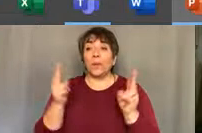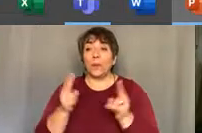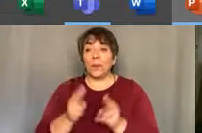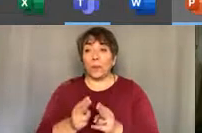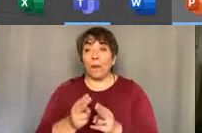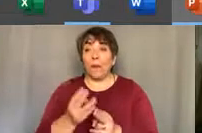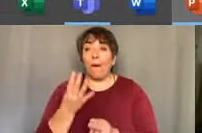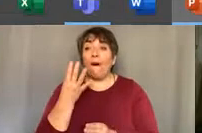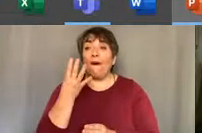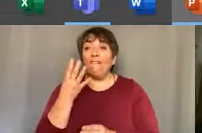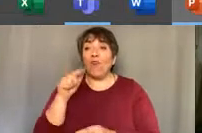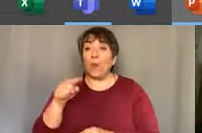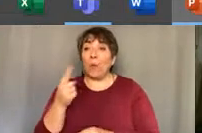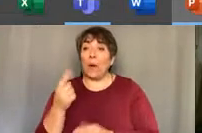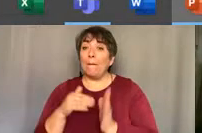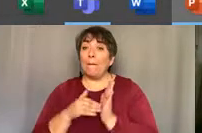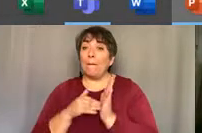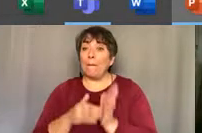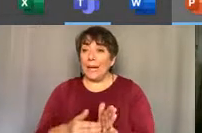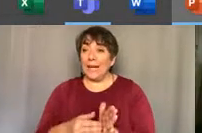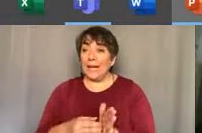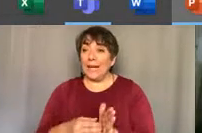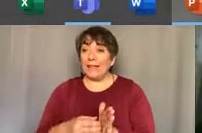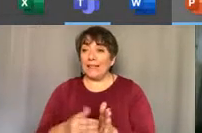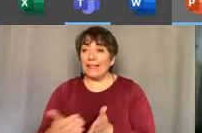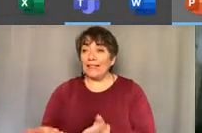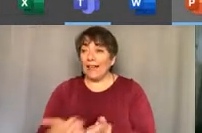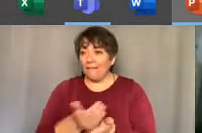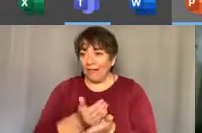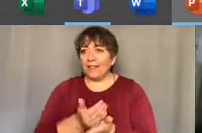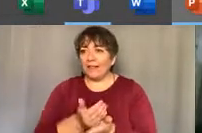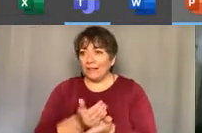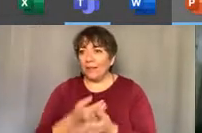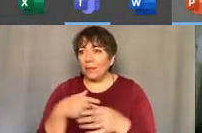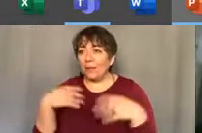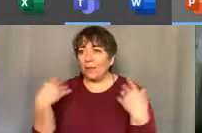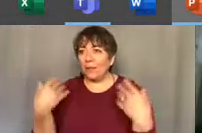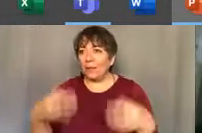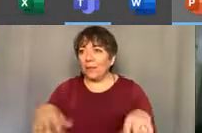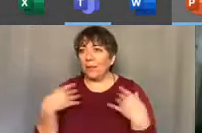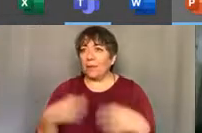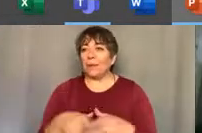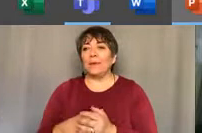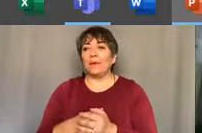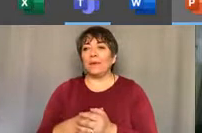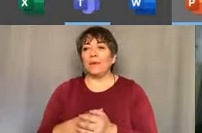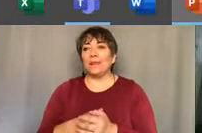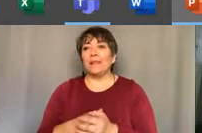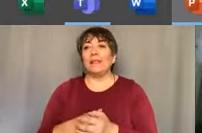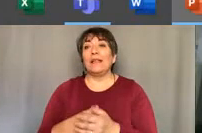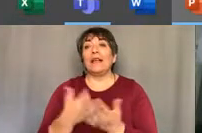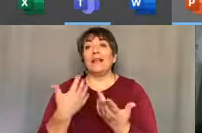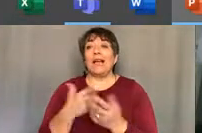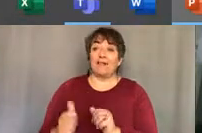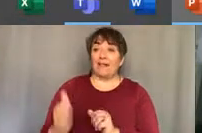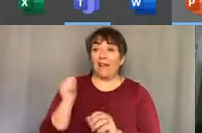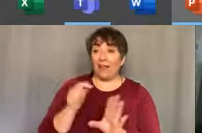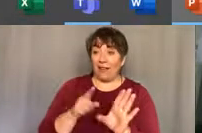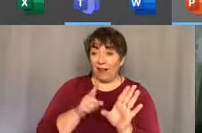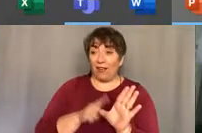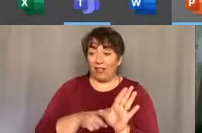So what does this mean in terms of difference year on year? Well, as I've mentioned, there was a 95% increase in calls last year from the